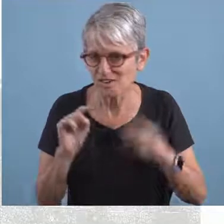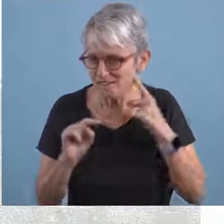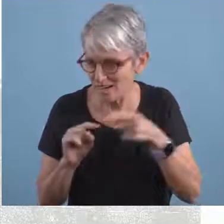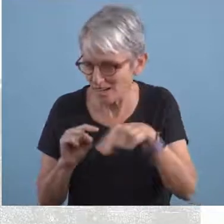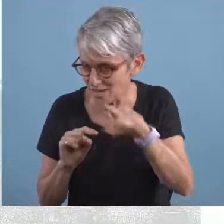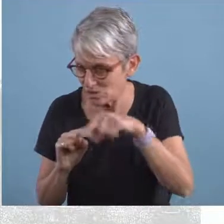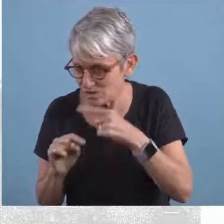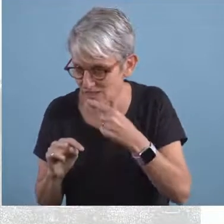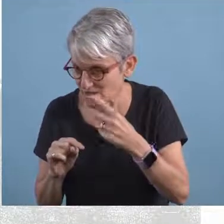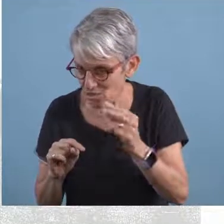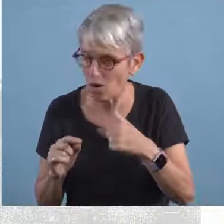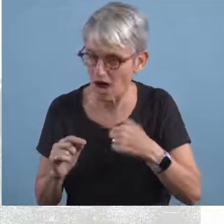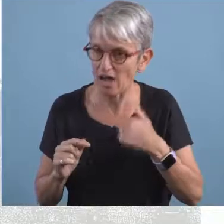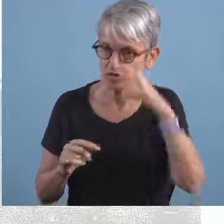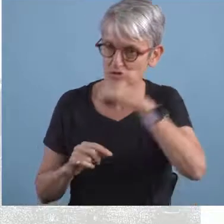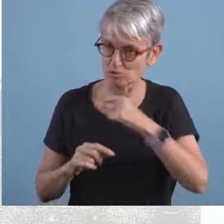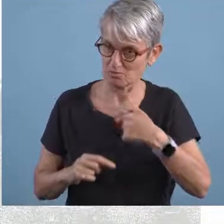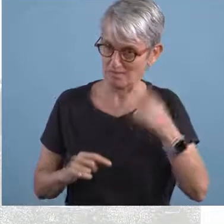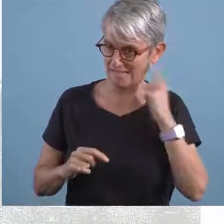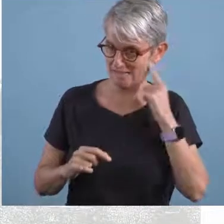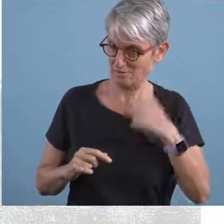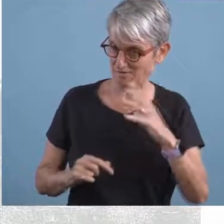assume it's a go.